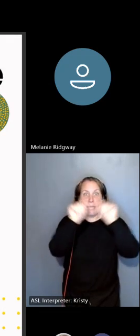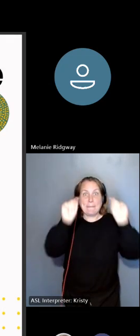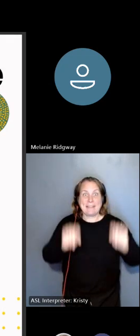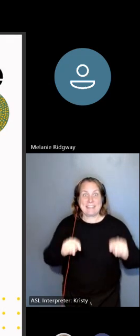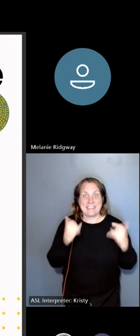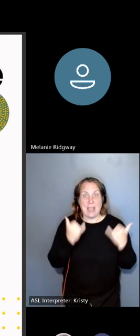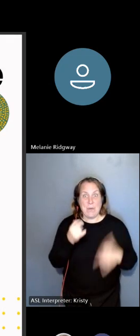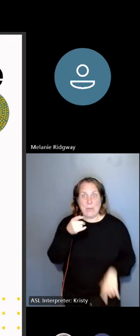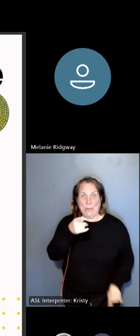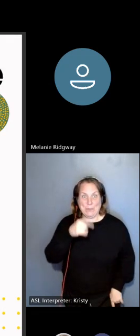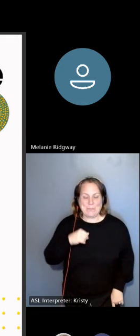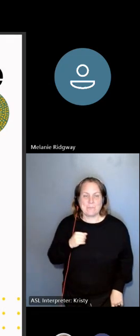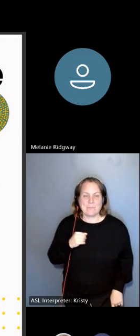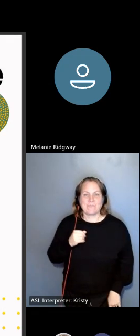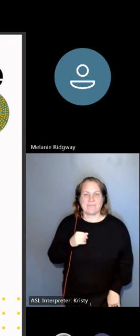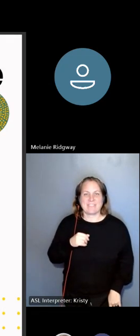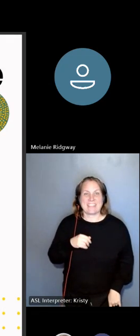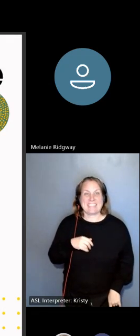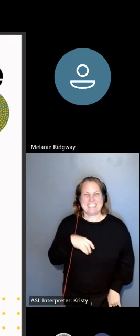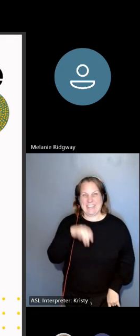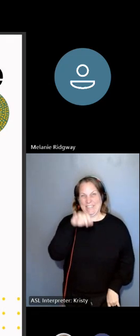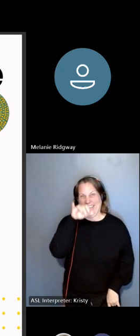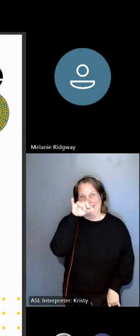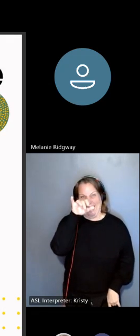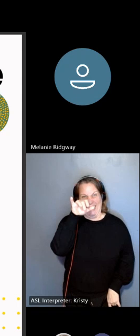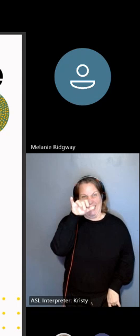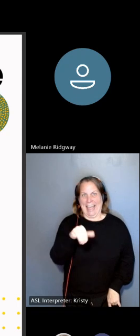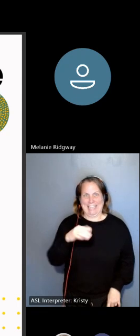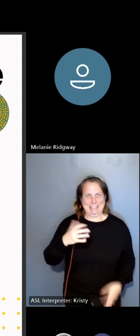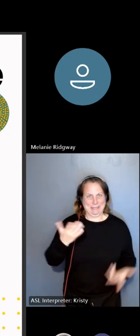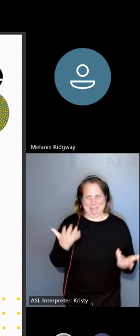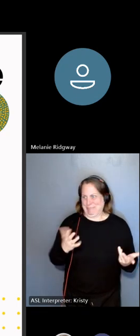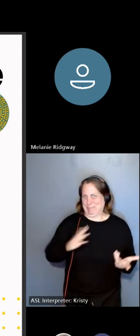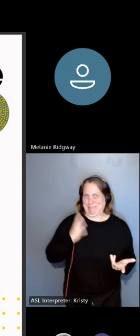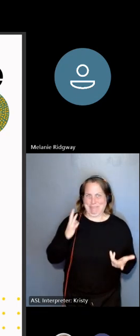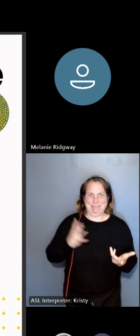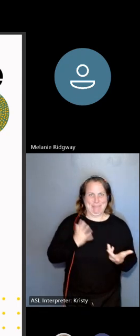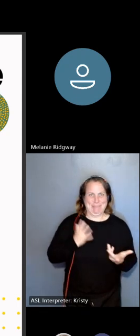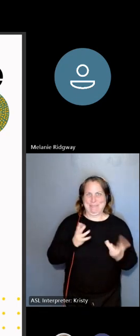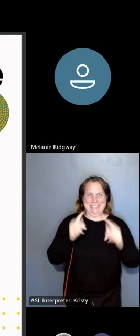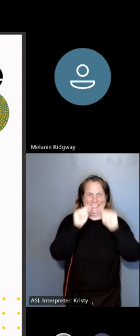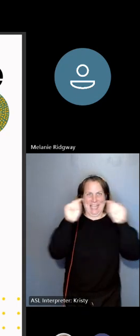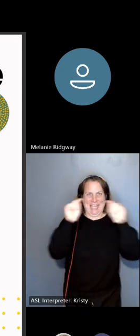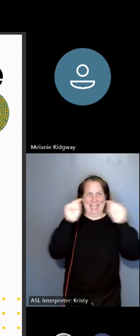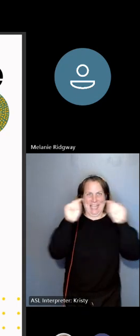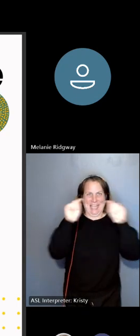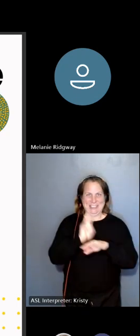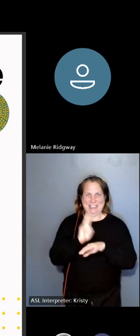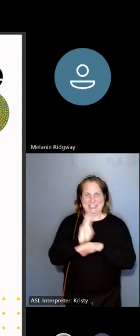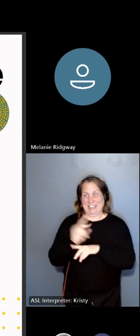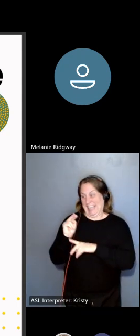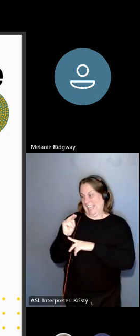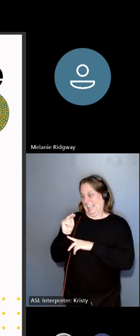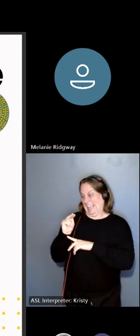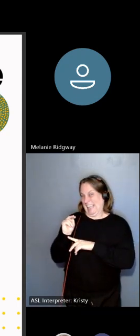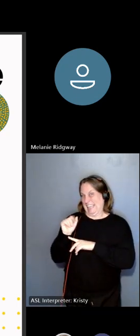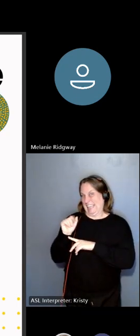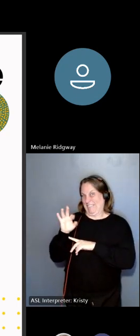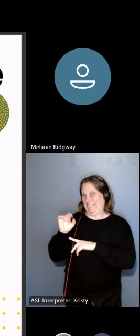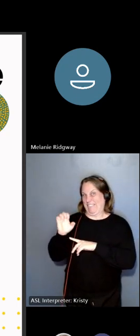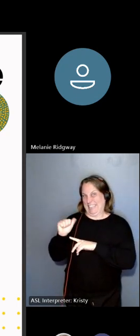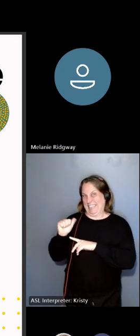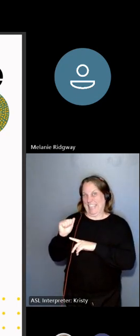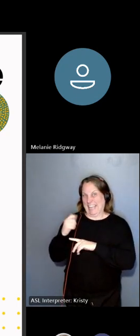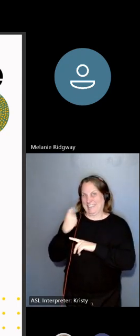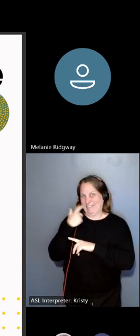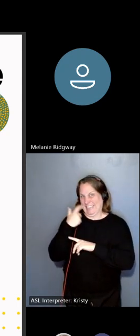So here's that practical tool that Nafisa was talking about. Again, this information is on your